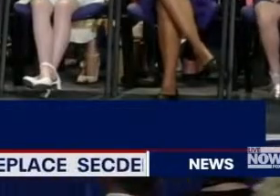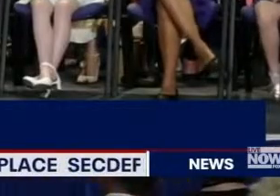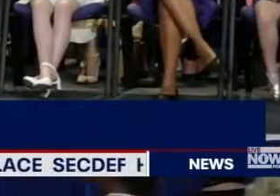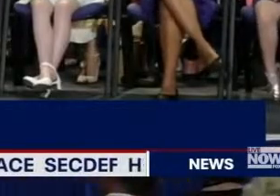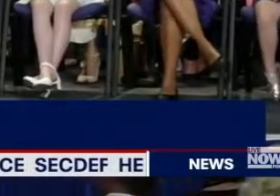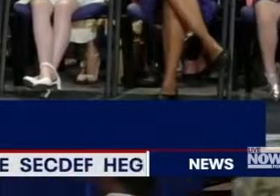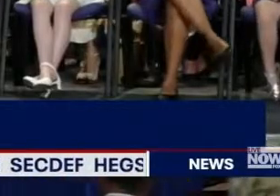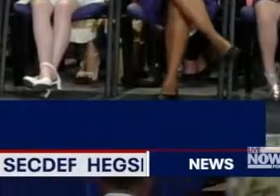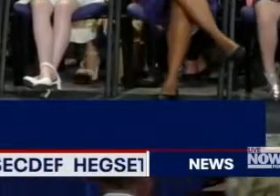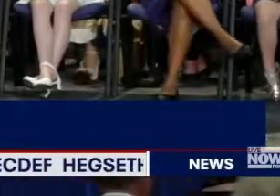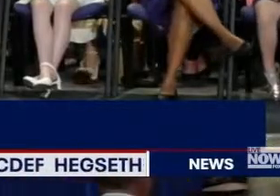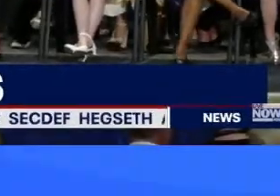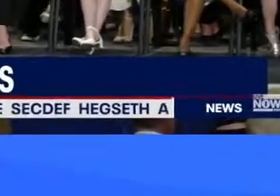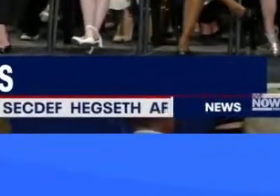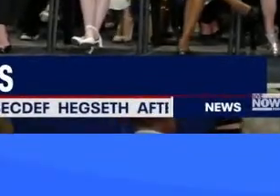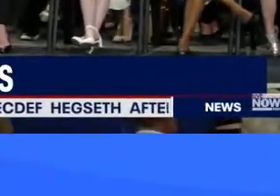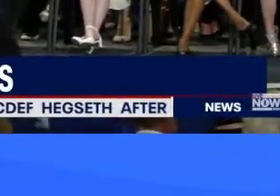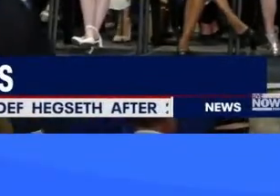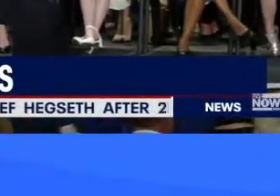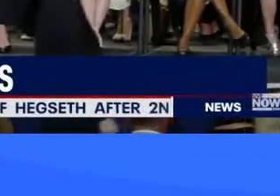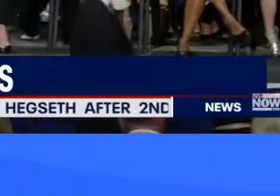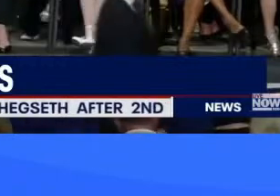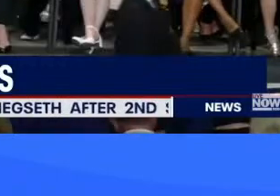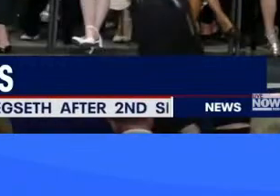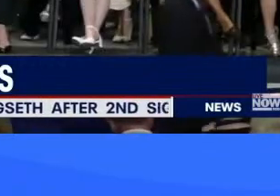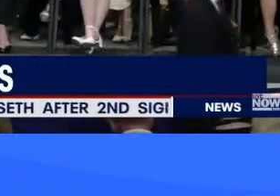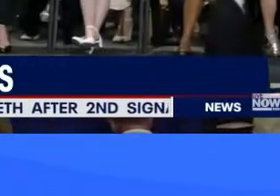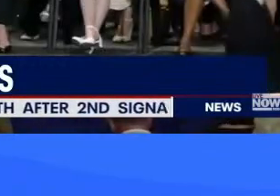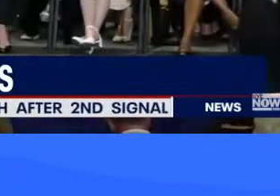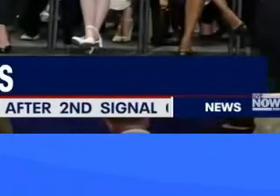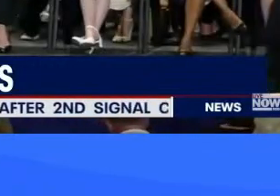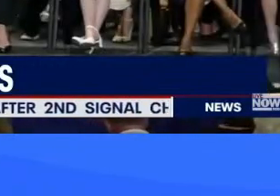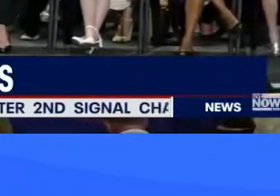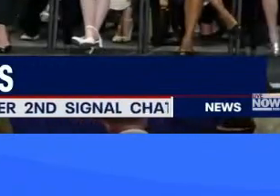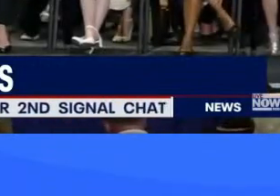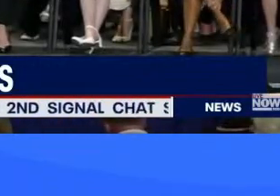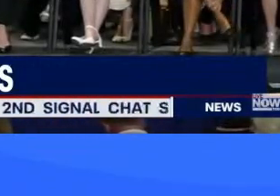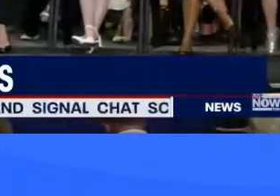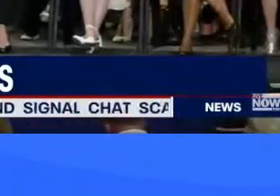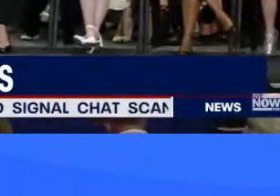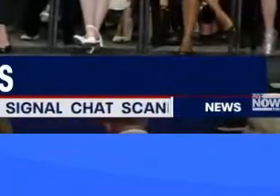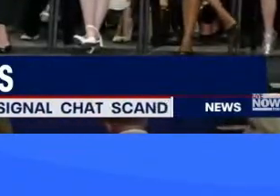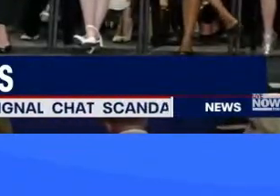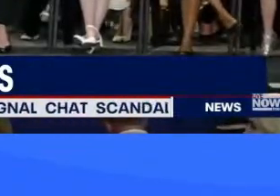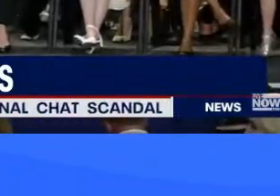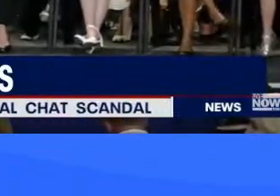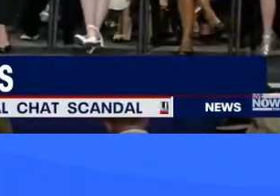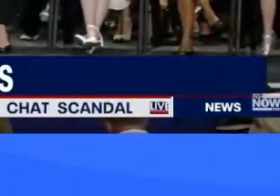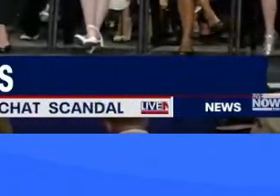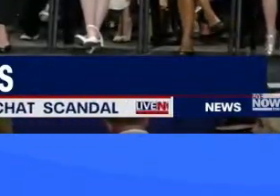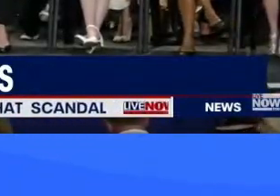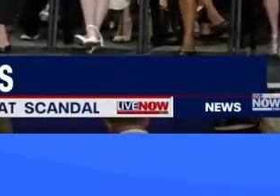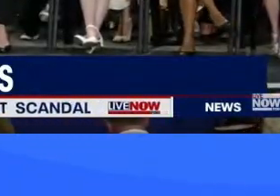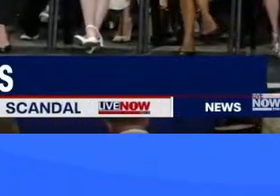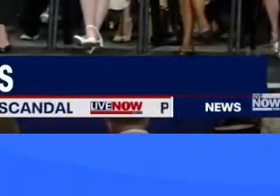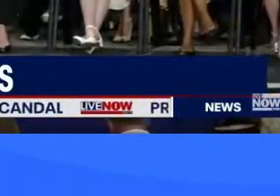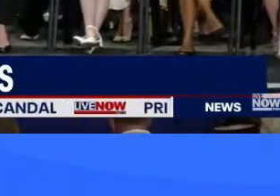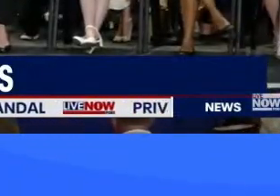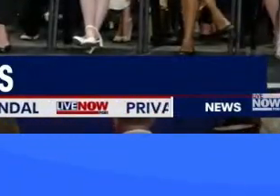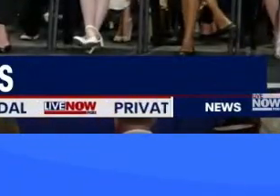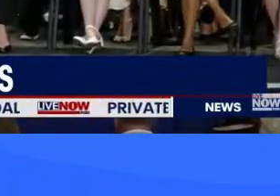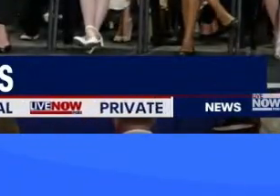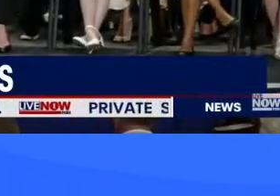moment, we will get to this very important day. Getting rid of the food